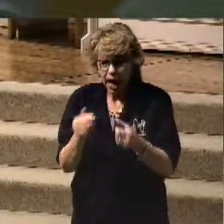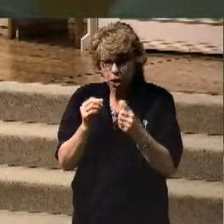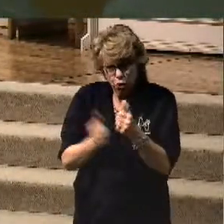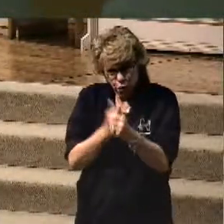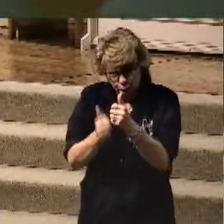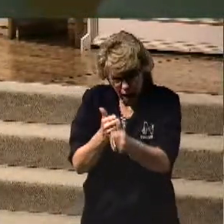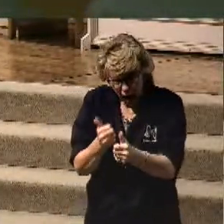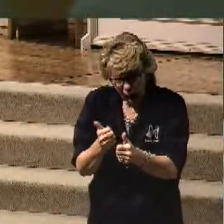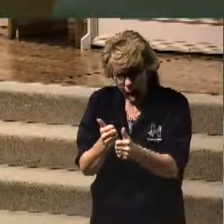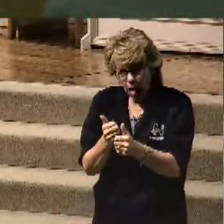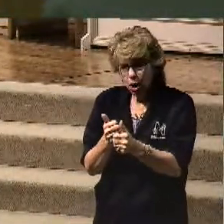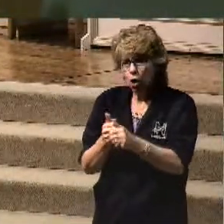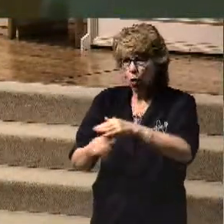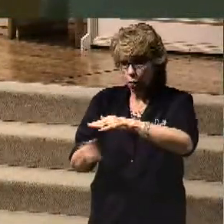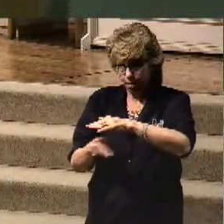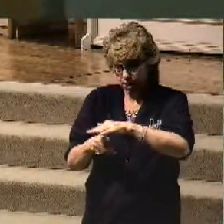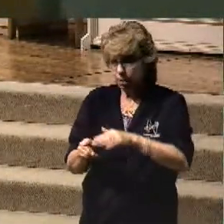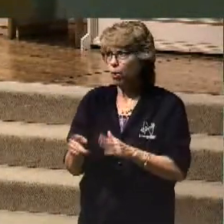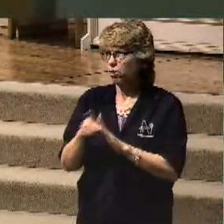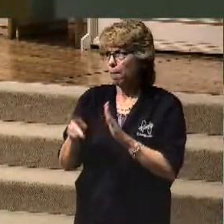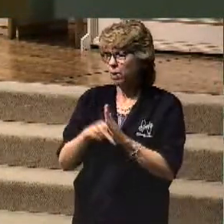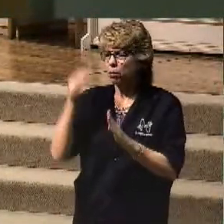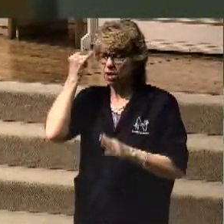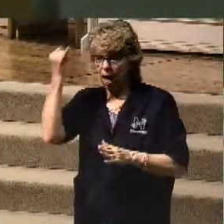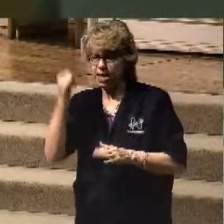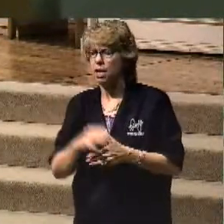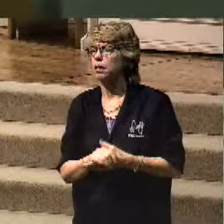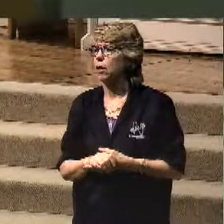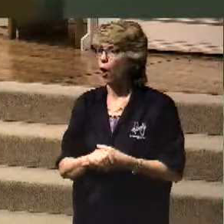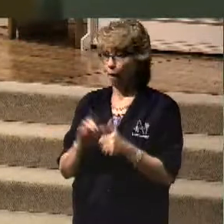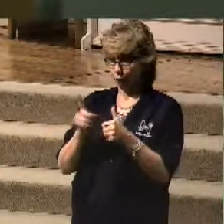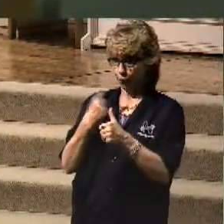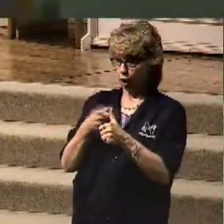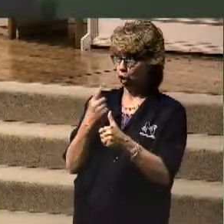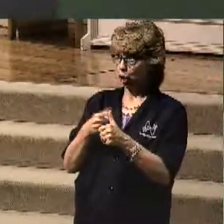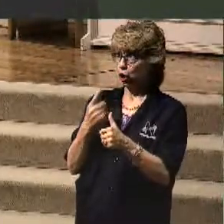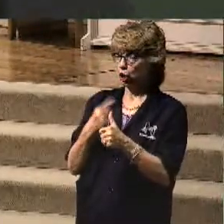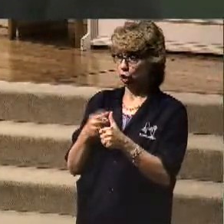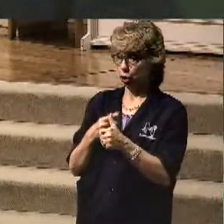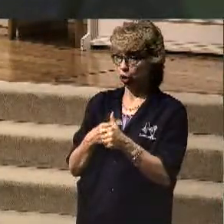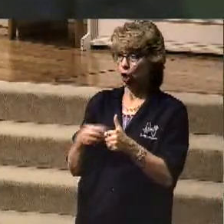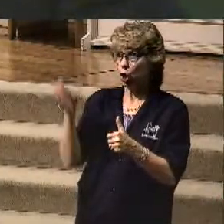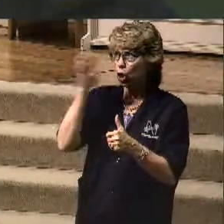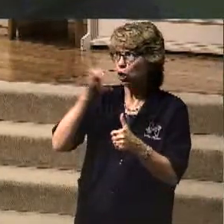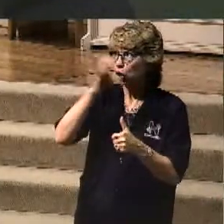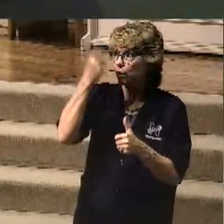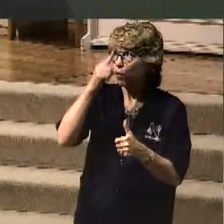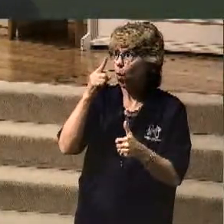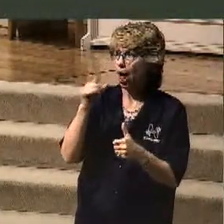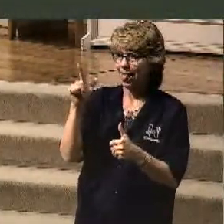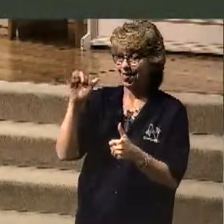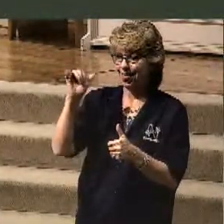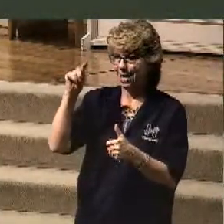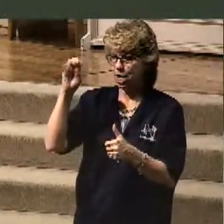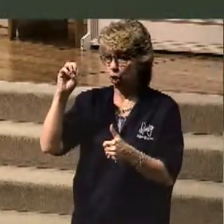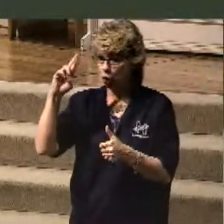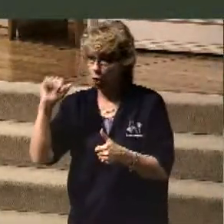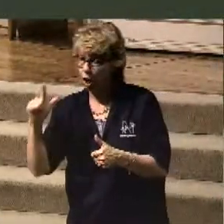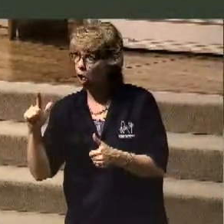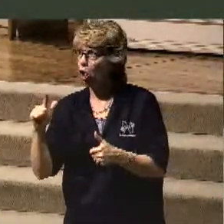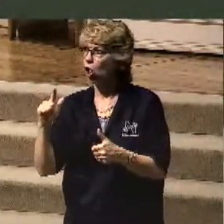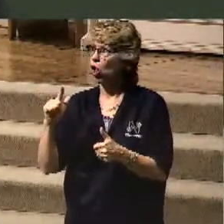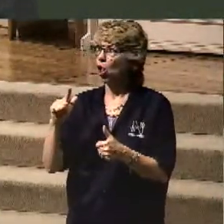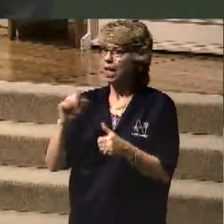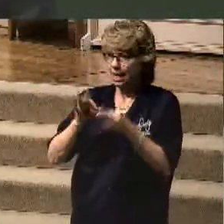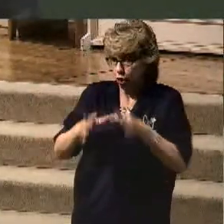very simple principles of understanding prophecy. Number one, seek a literal translation. A